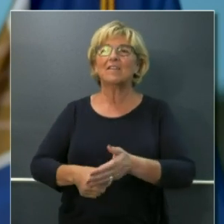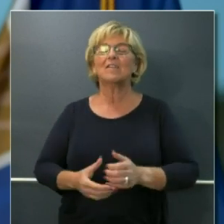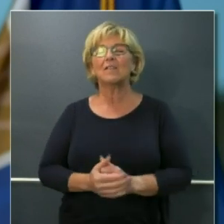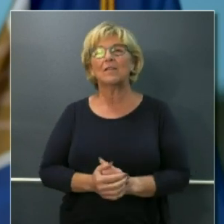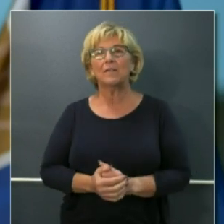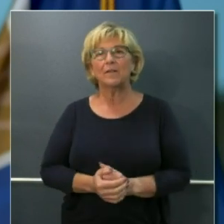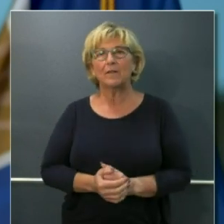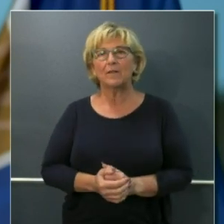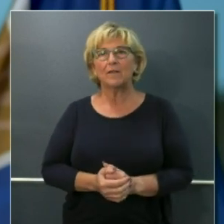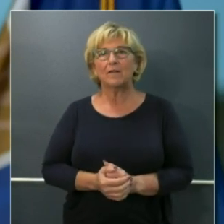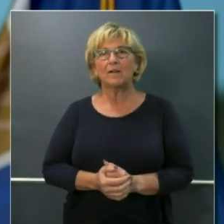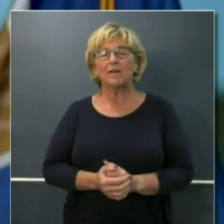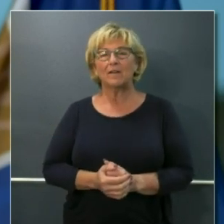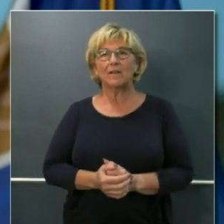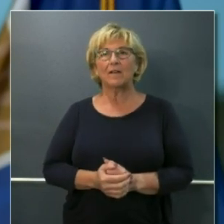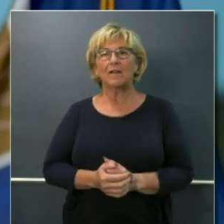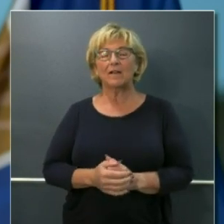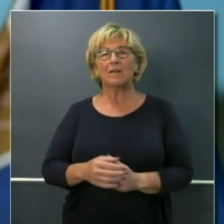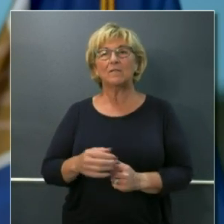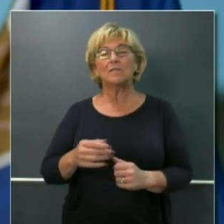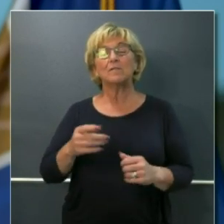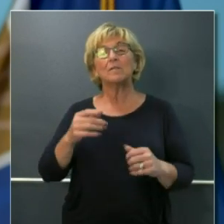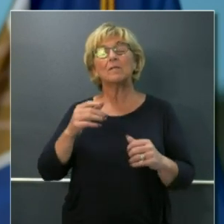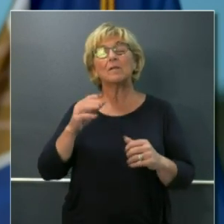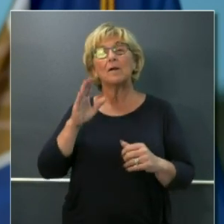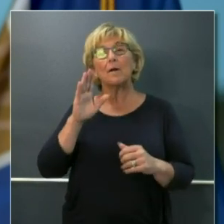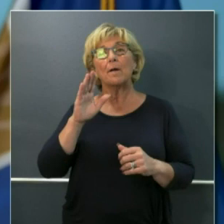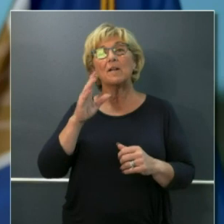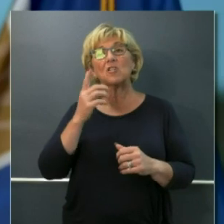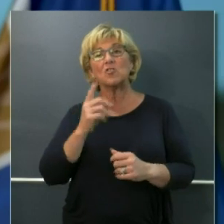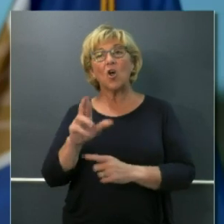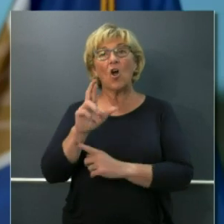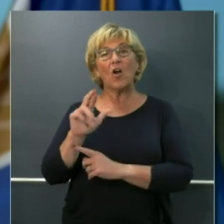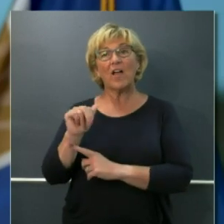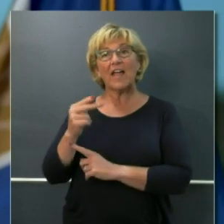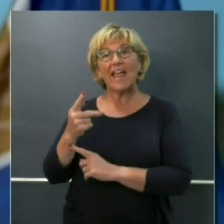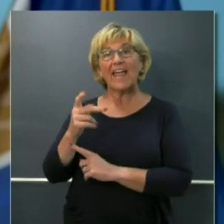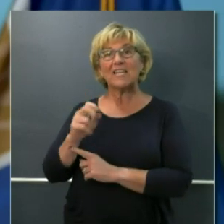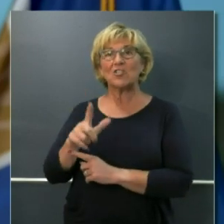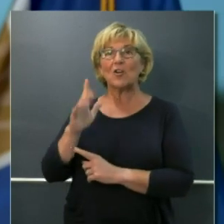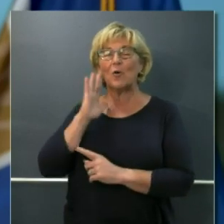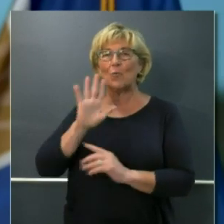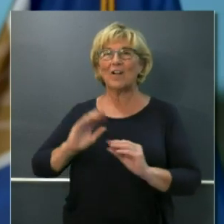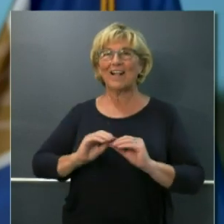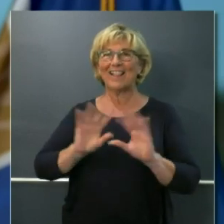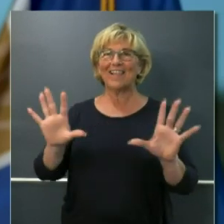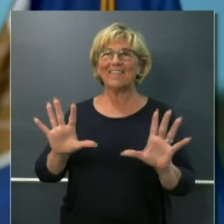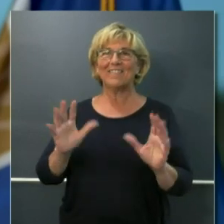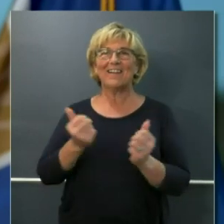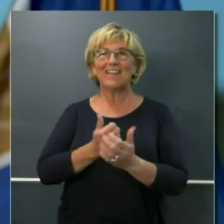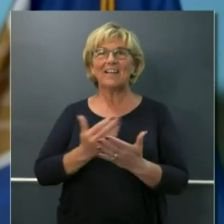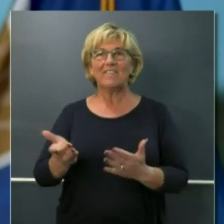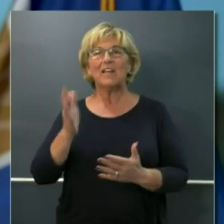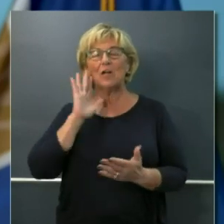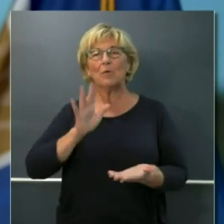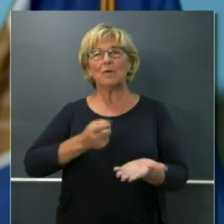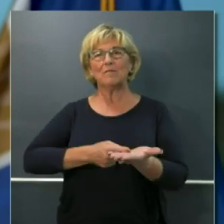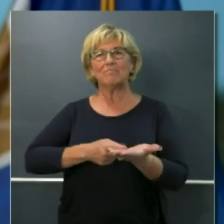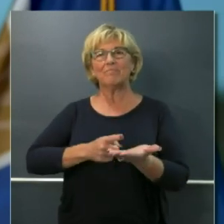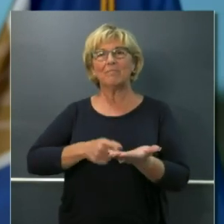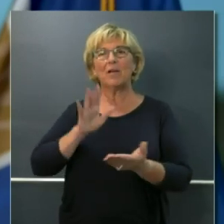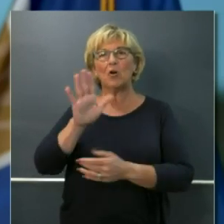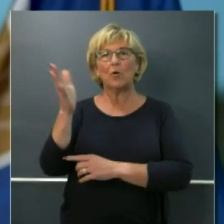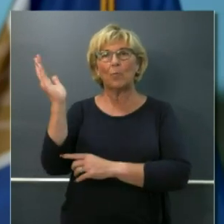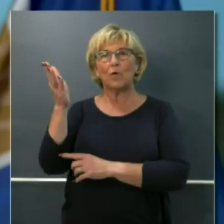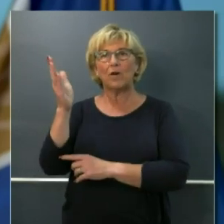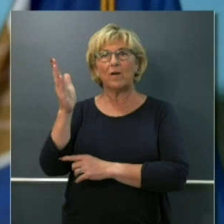succinctly and most likely eloquently by Dr. Angel, who I'm proud is here to make her